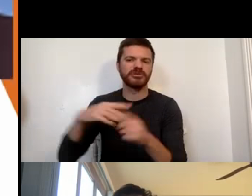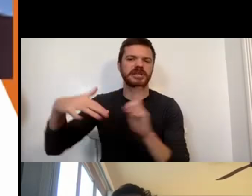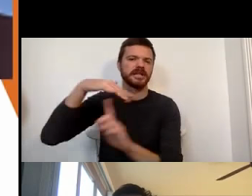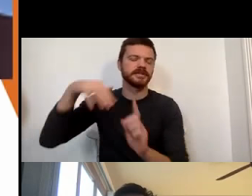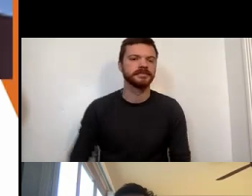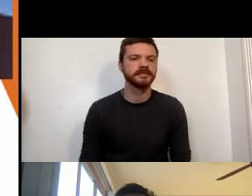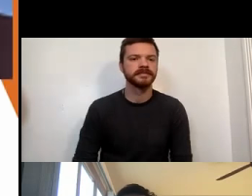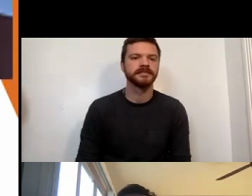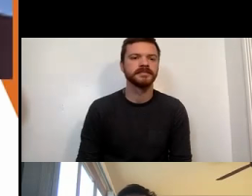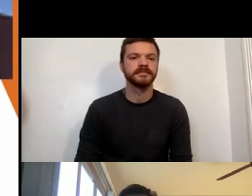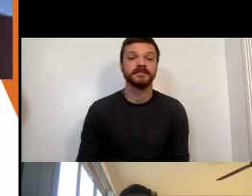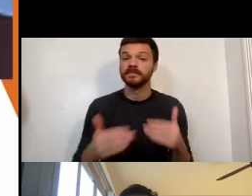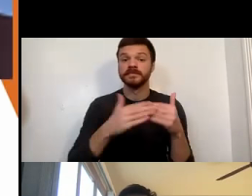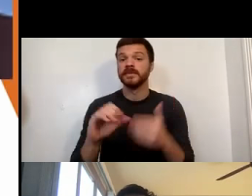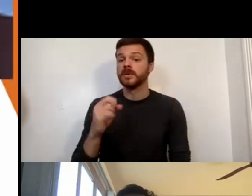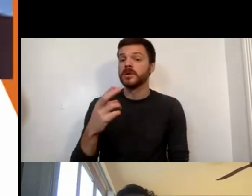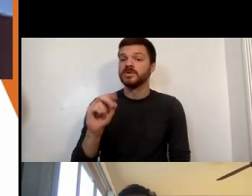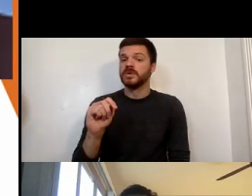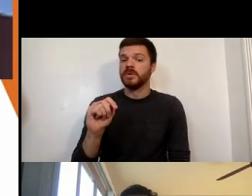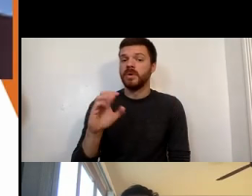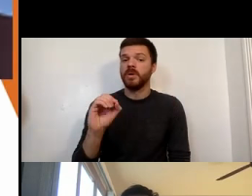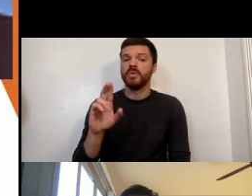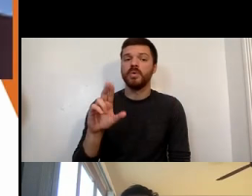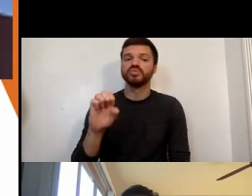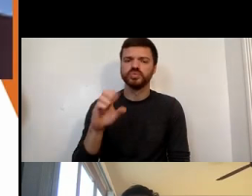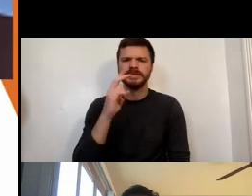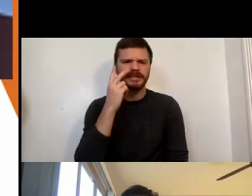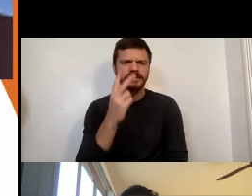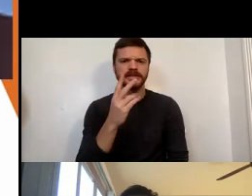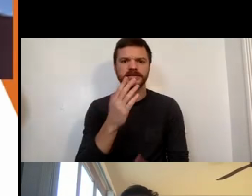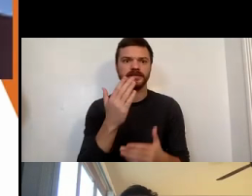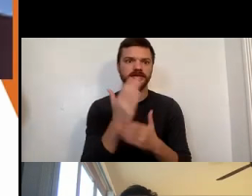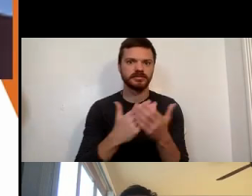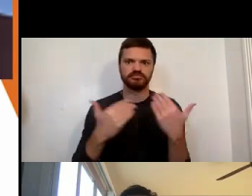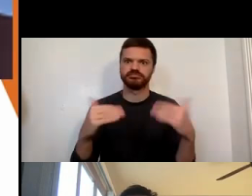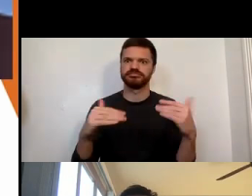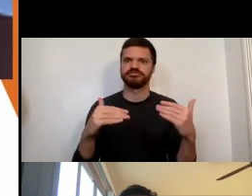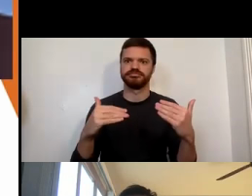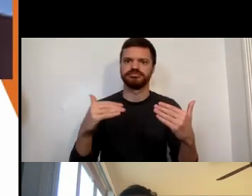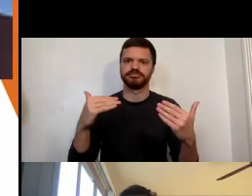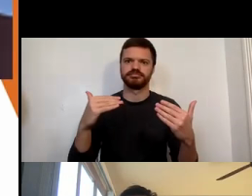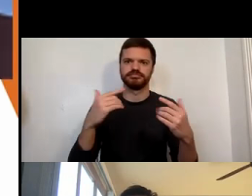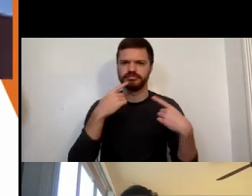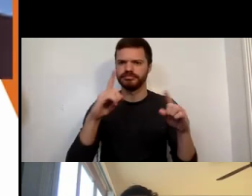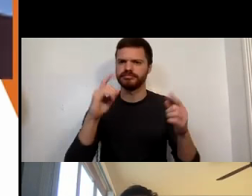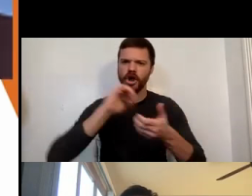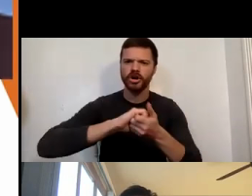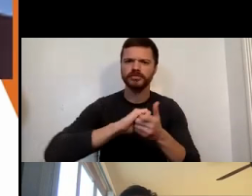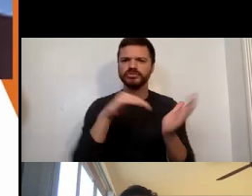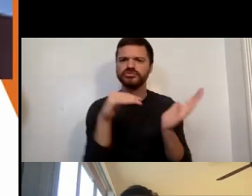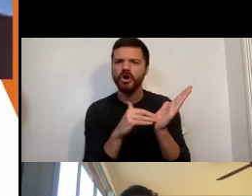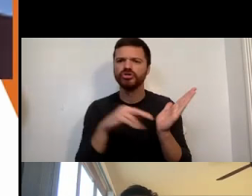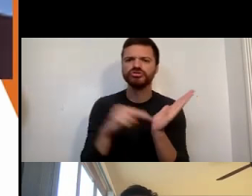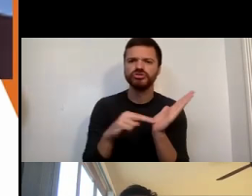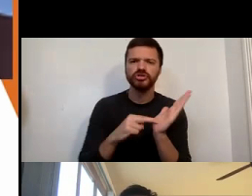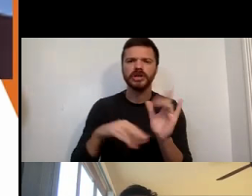So for the rest of the short course, you're going to be hearing from some really dynamic partnerships between doctors, nurses, and engineers shown